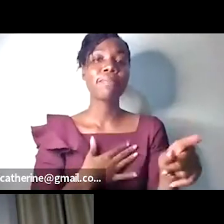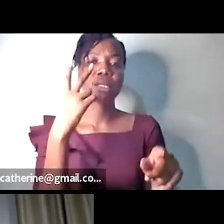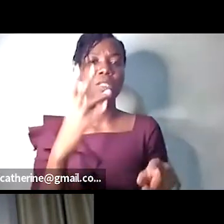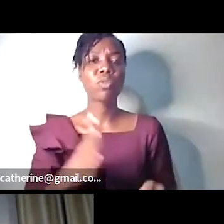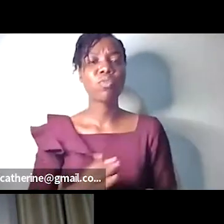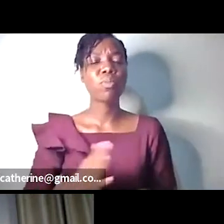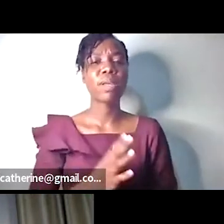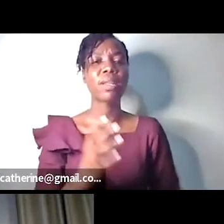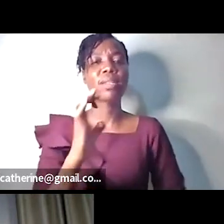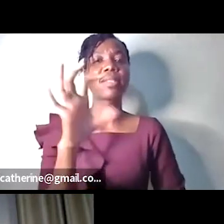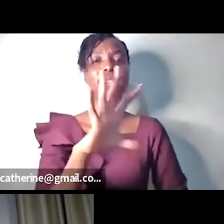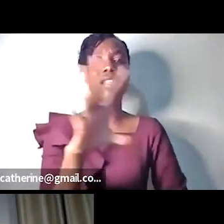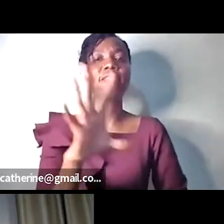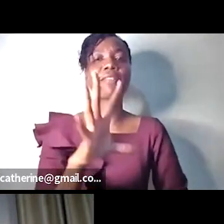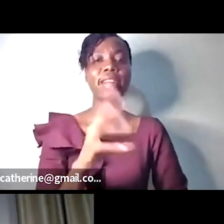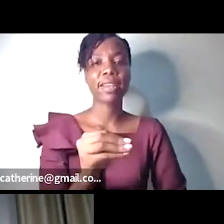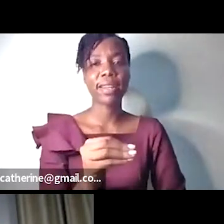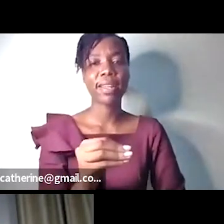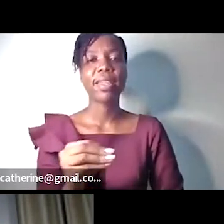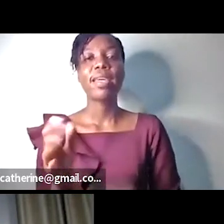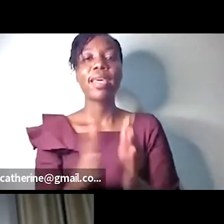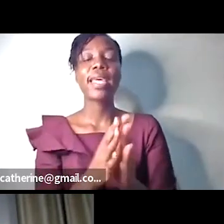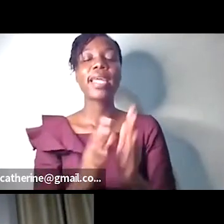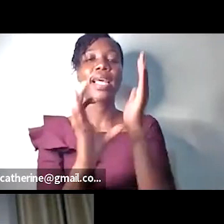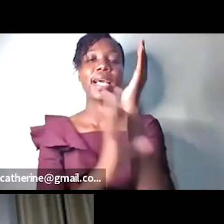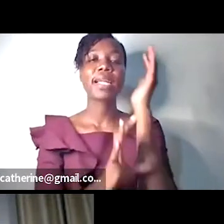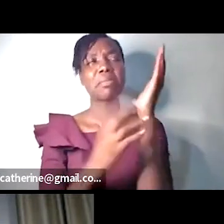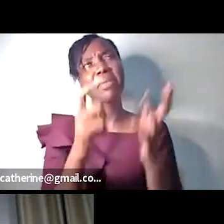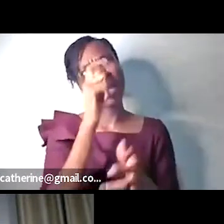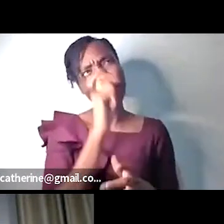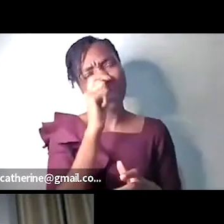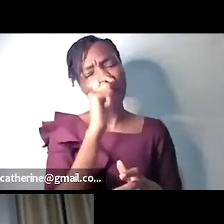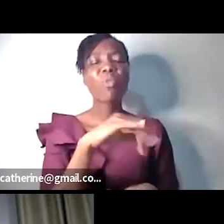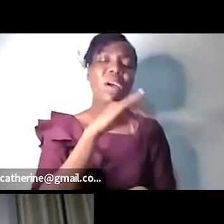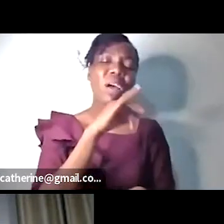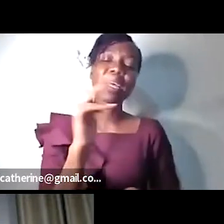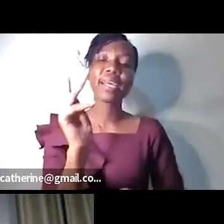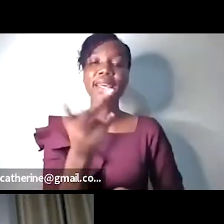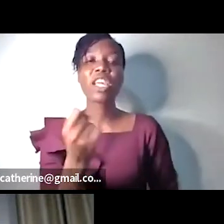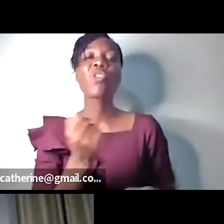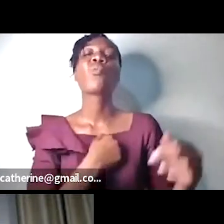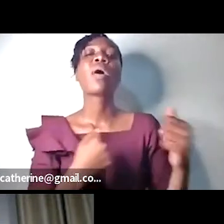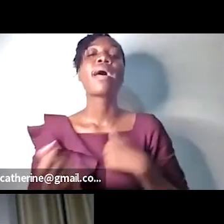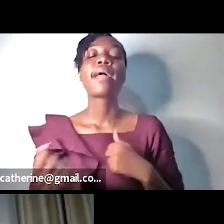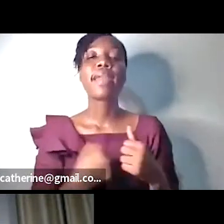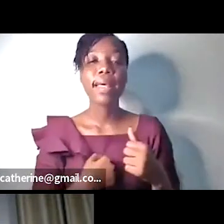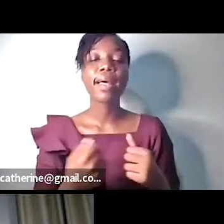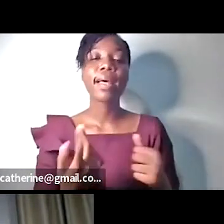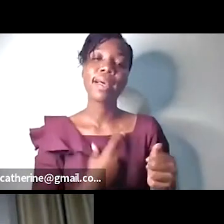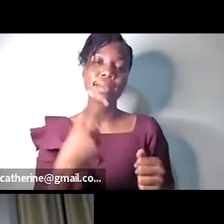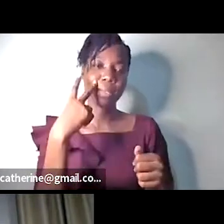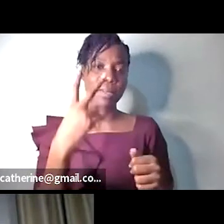Africa, all of our countries, either Tanzania, Uganda, Kenya, Rwanda, you can see people, we are starting